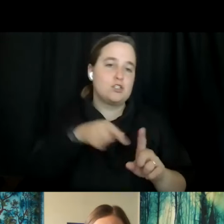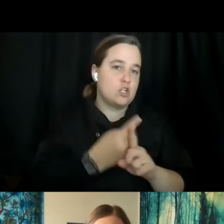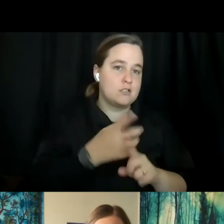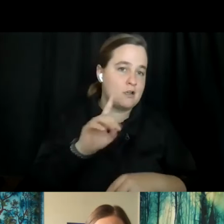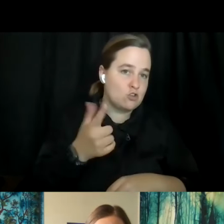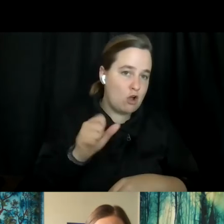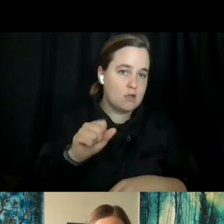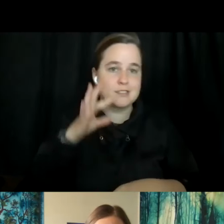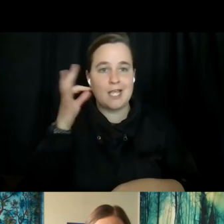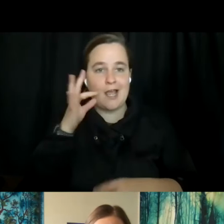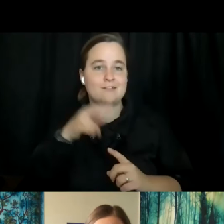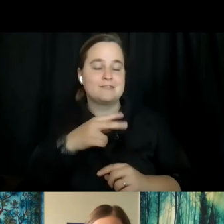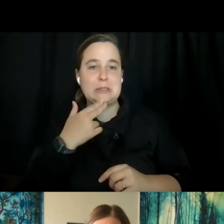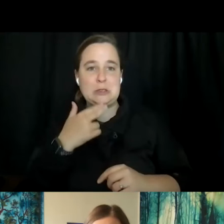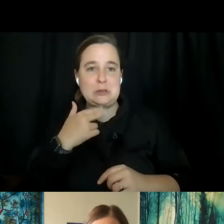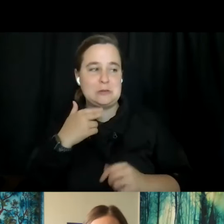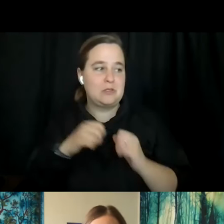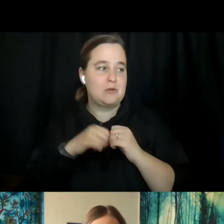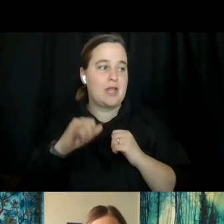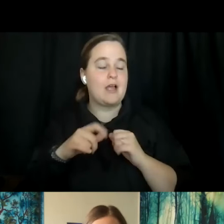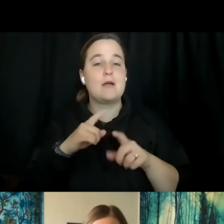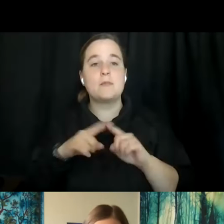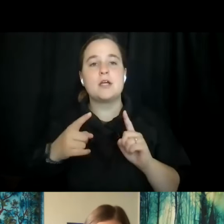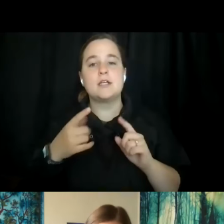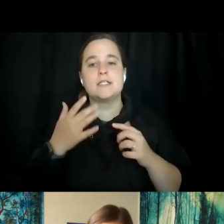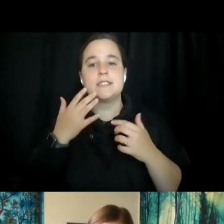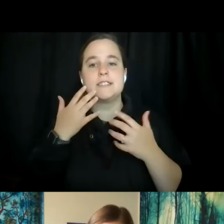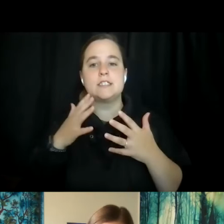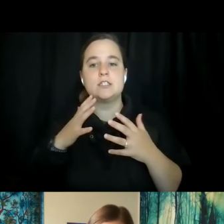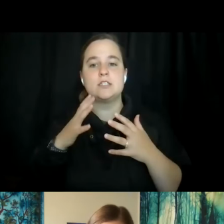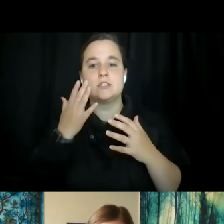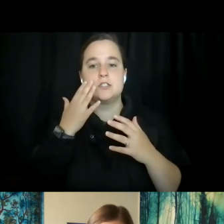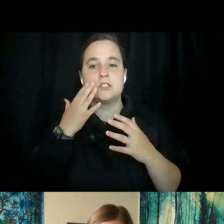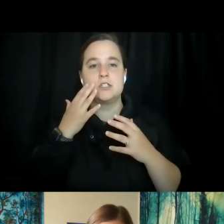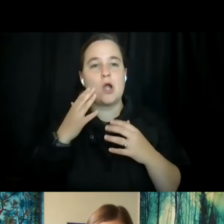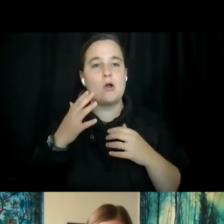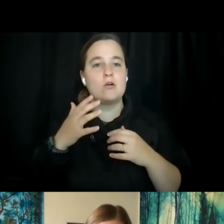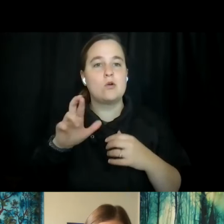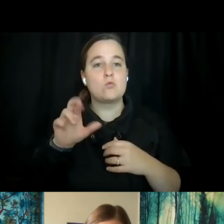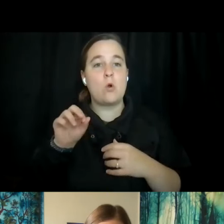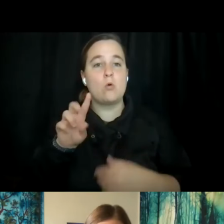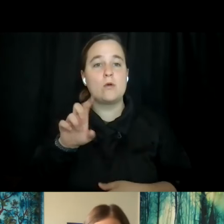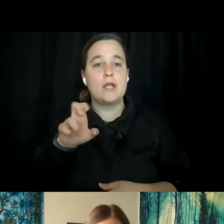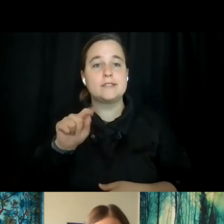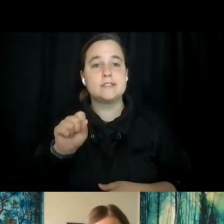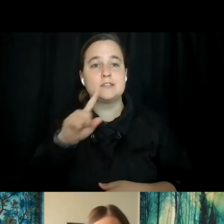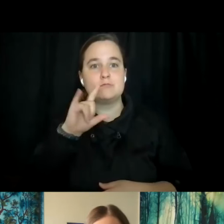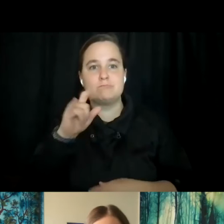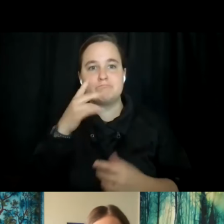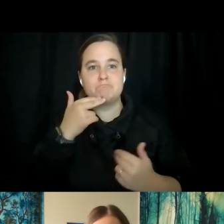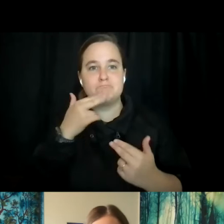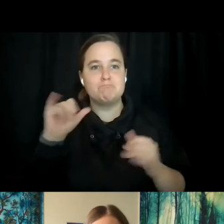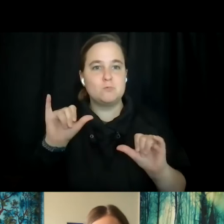though they look really cute, but that they're like, I don't even know what, like tiny little rodent animals that do it and look so cute.